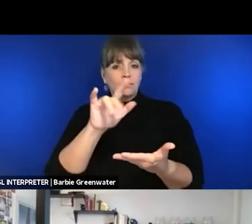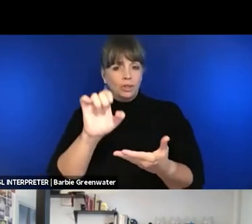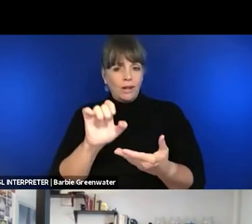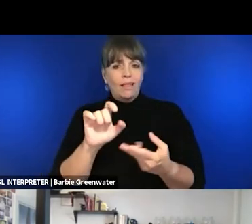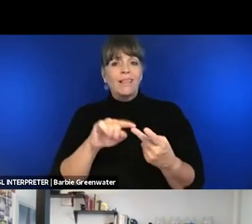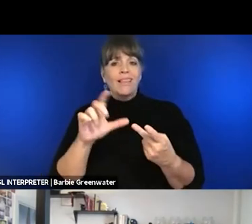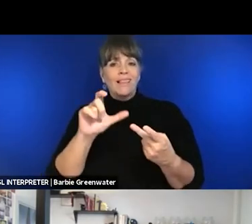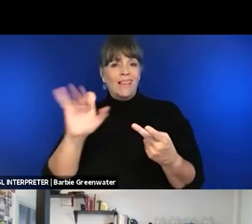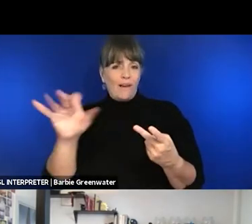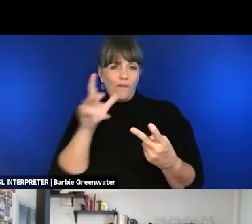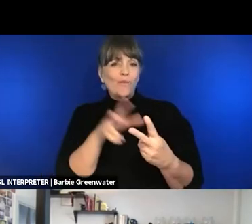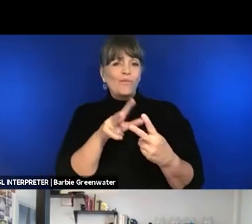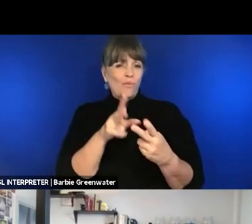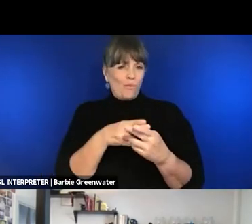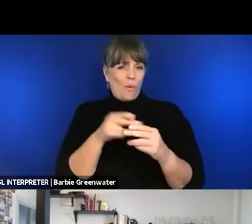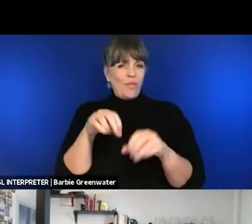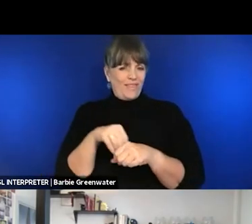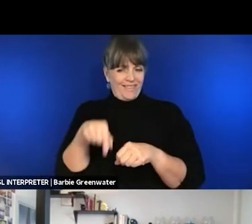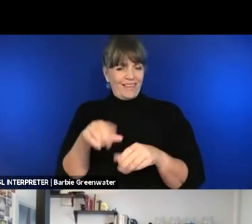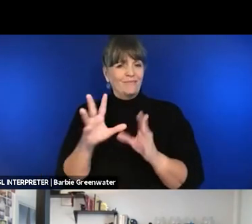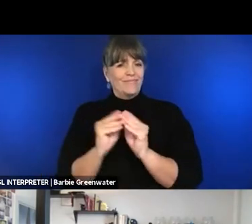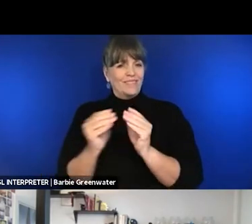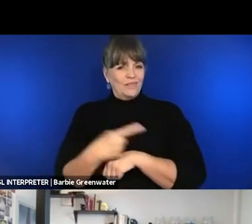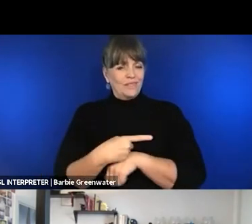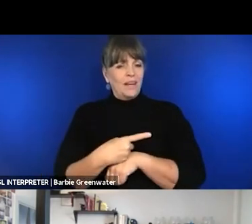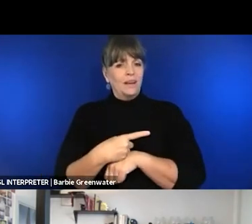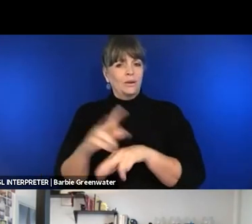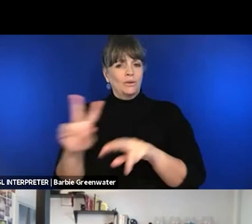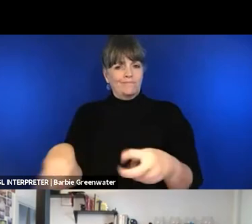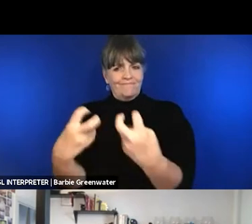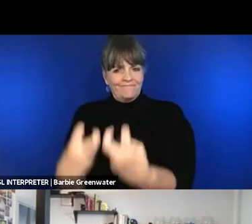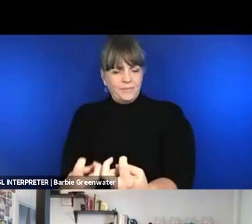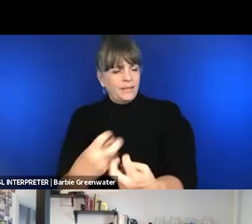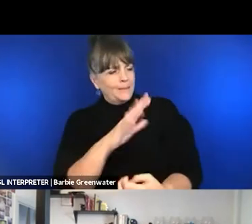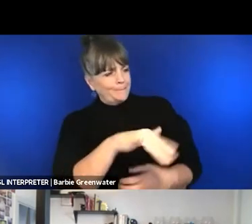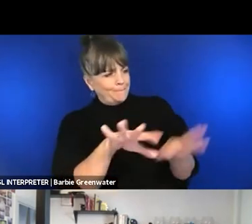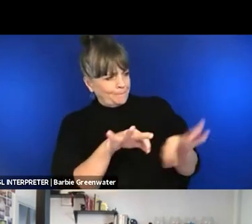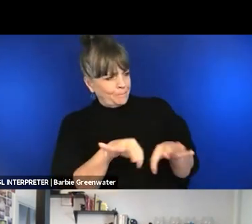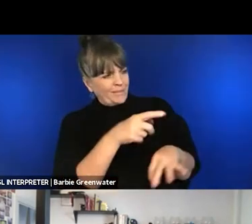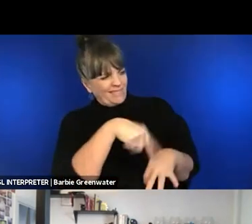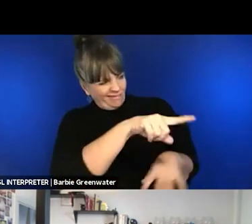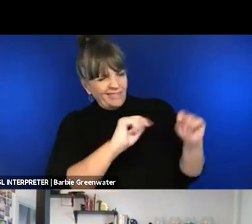are on this panel with us, who sat down with myself and my team and described to us what audio